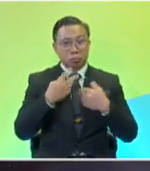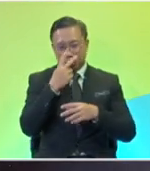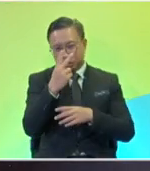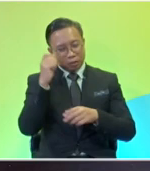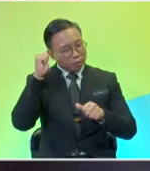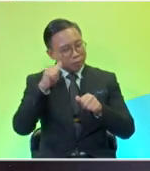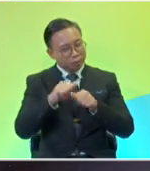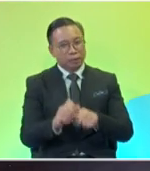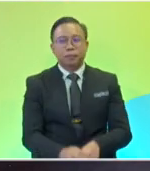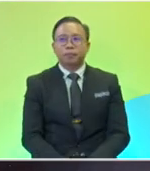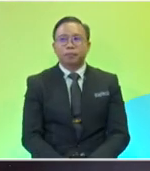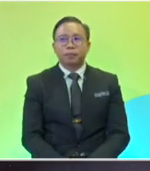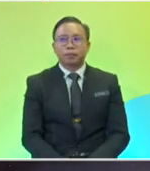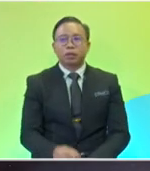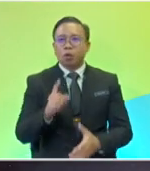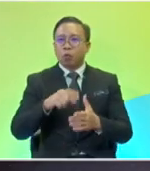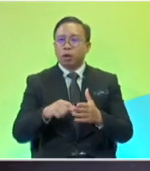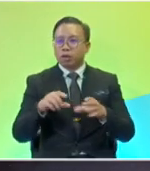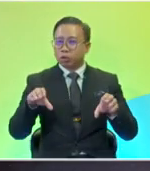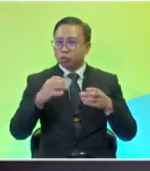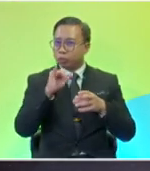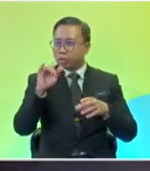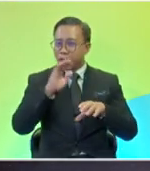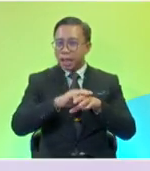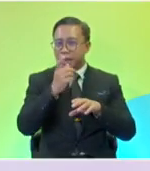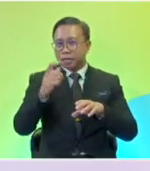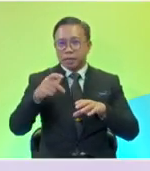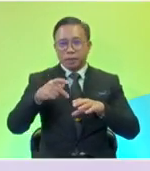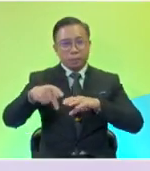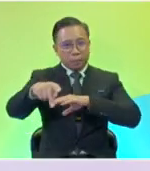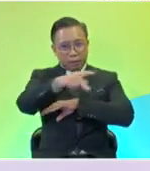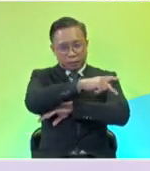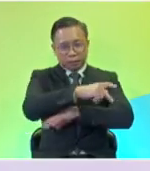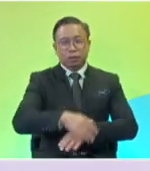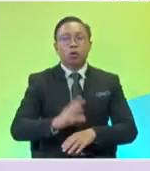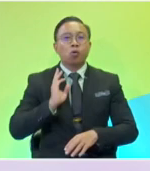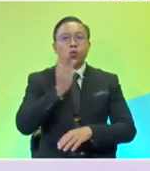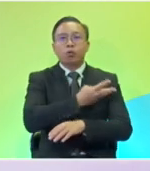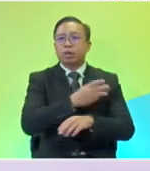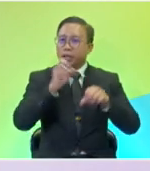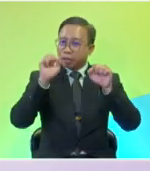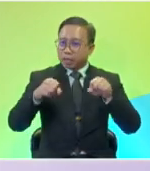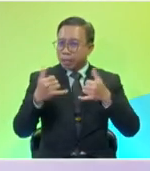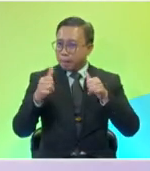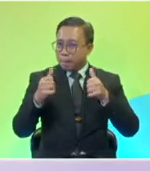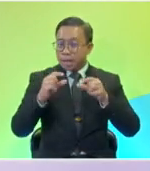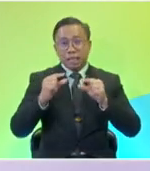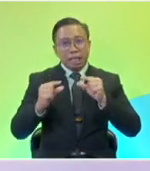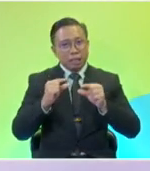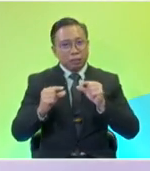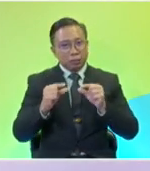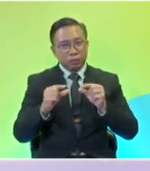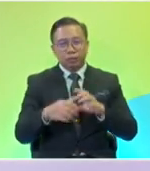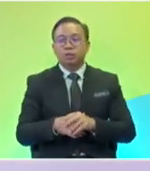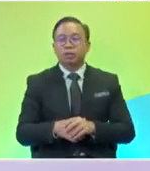now. Okay, what else can you do at the park? In the park, okay. We can play games,